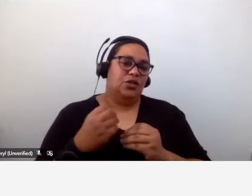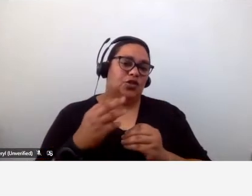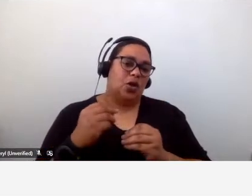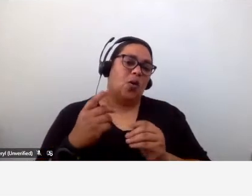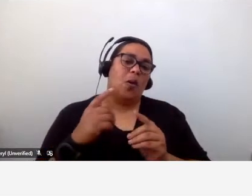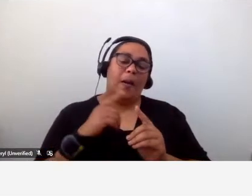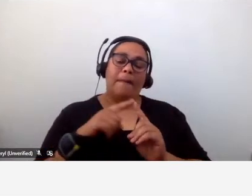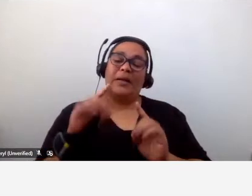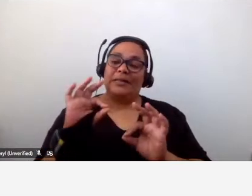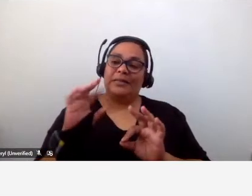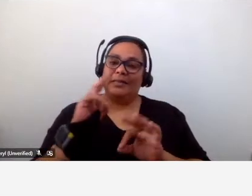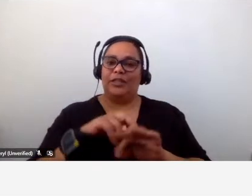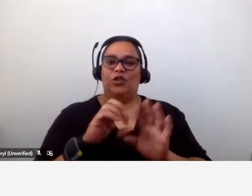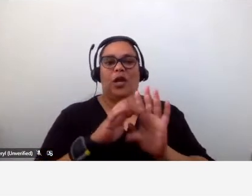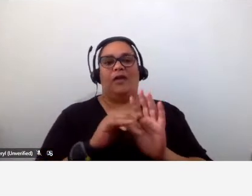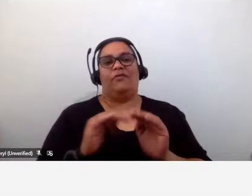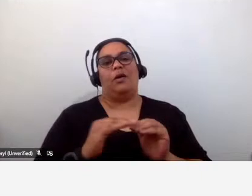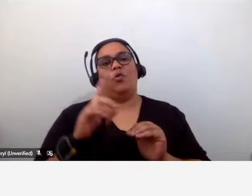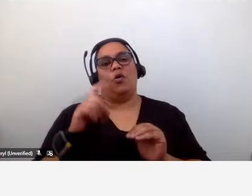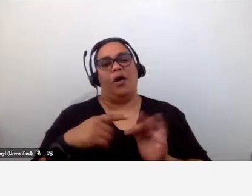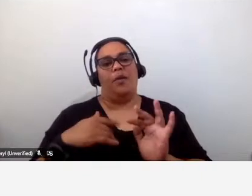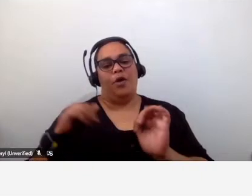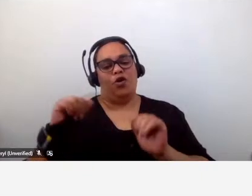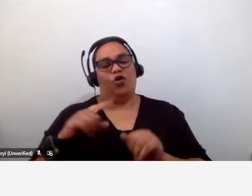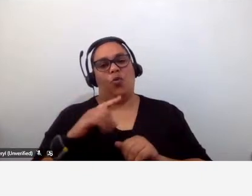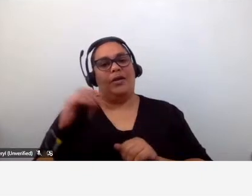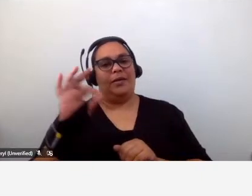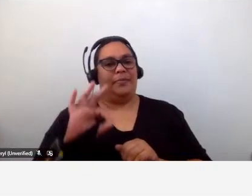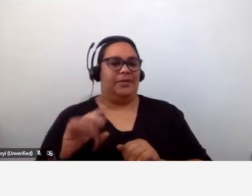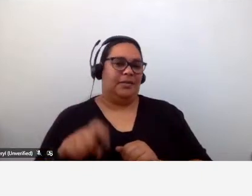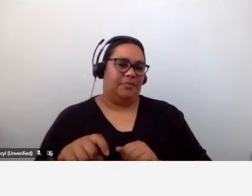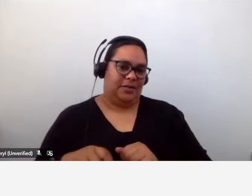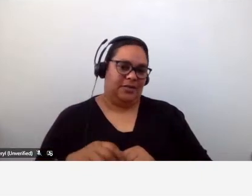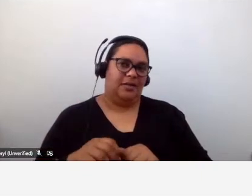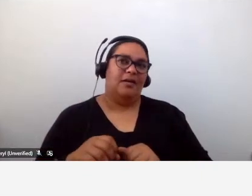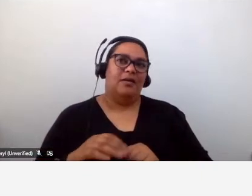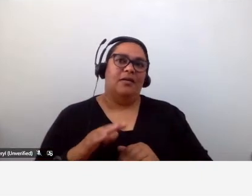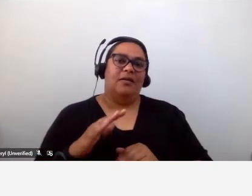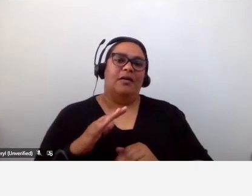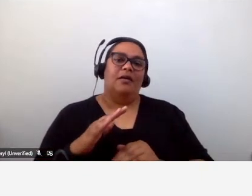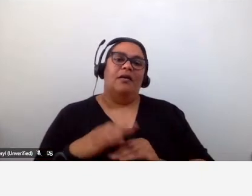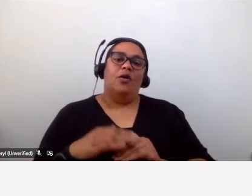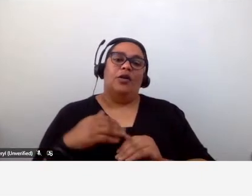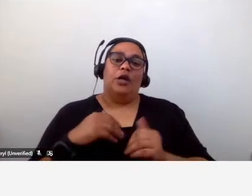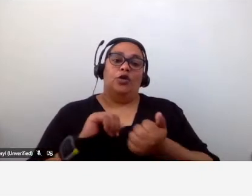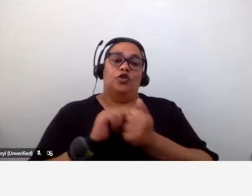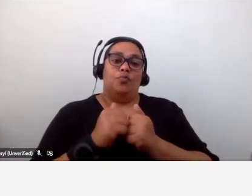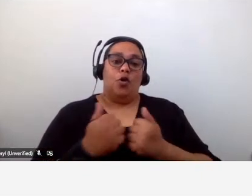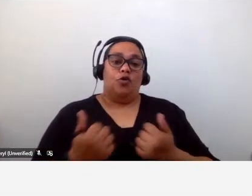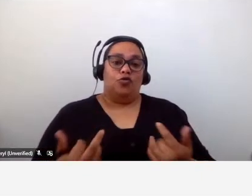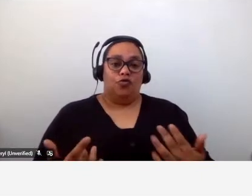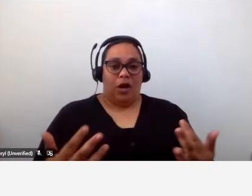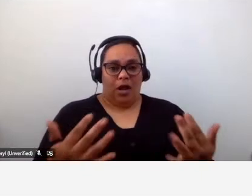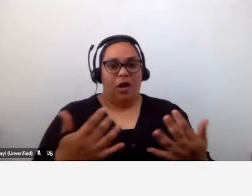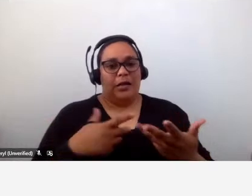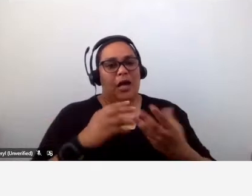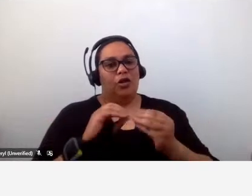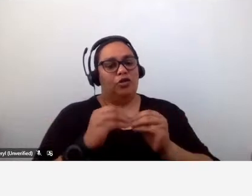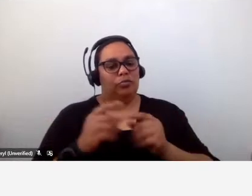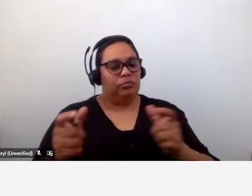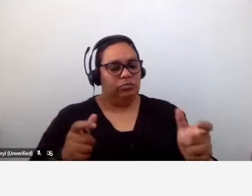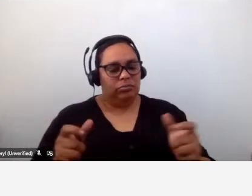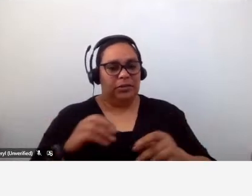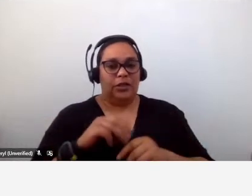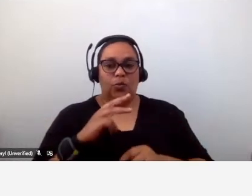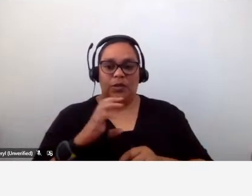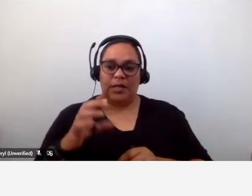need to broadcast more of these, and I agree with 100% with you. On our sports ground, maintaining that in the Western